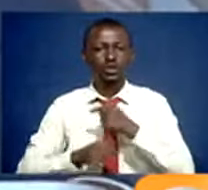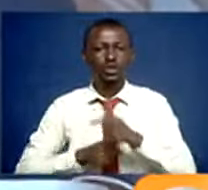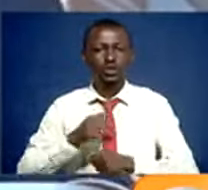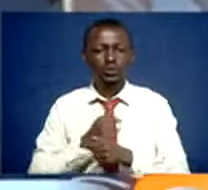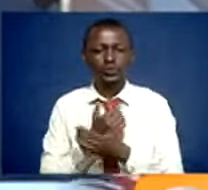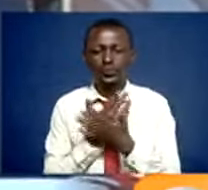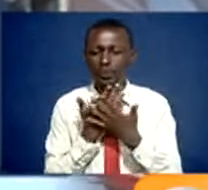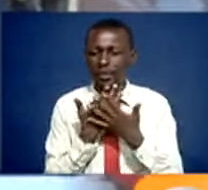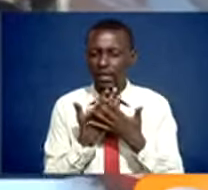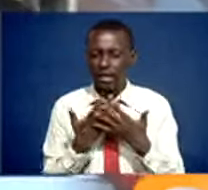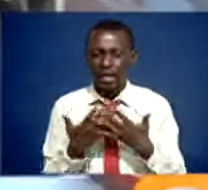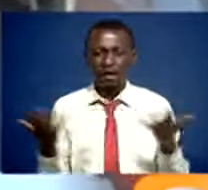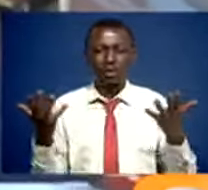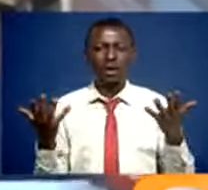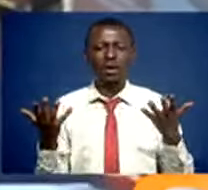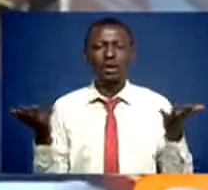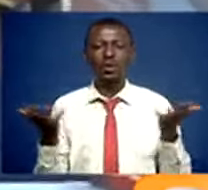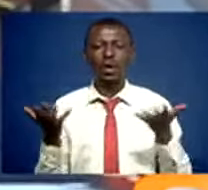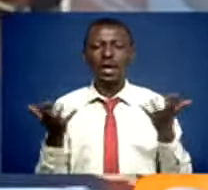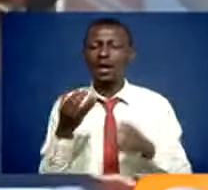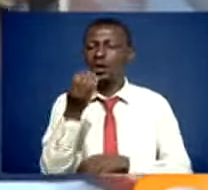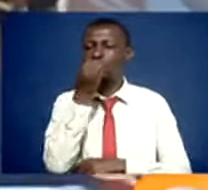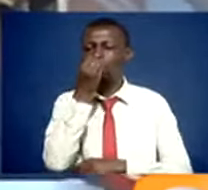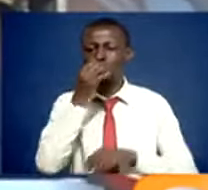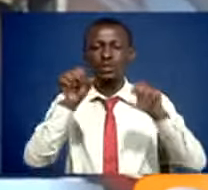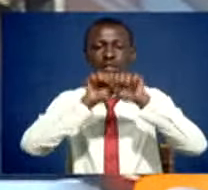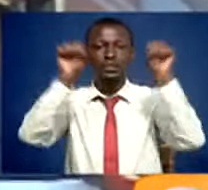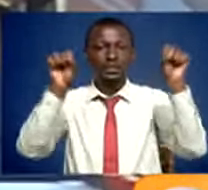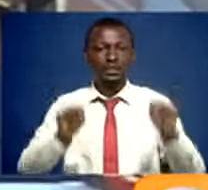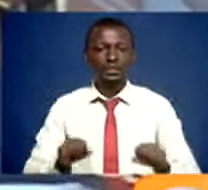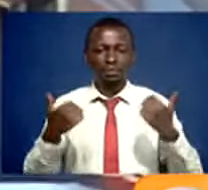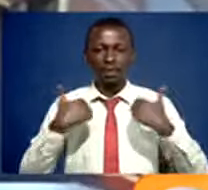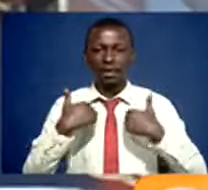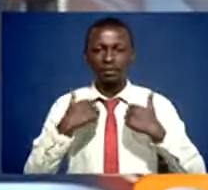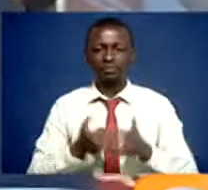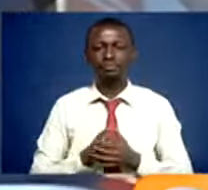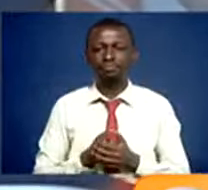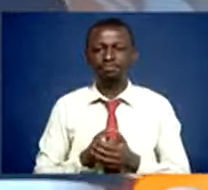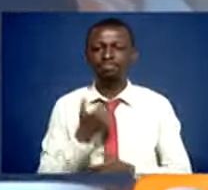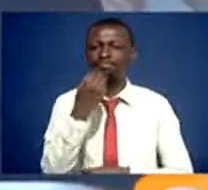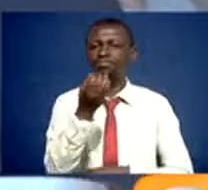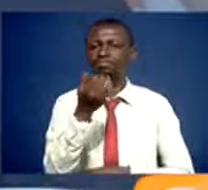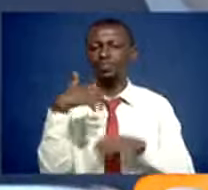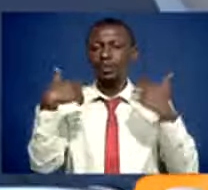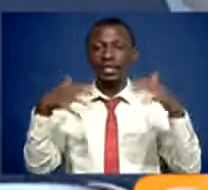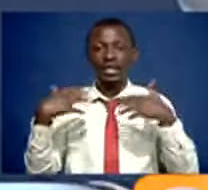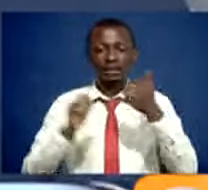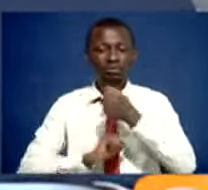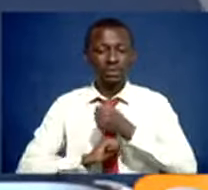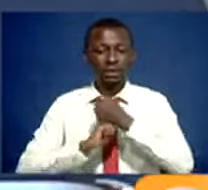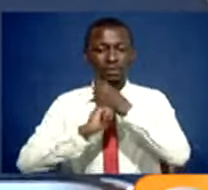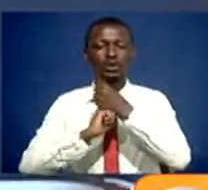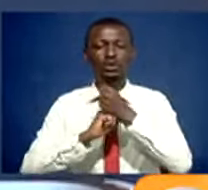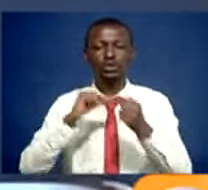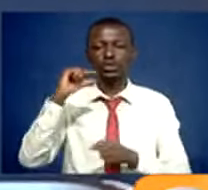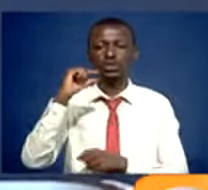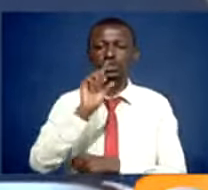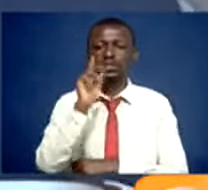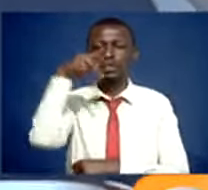node of the food system. Agriculture's direct contribution to our GDP is